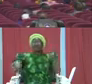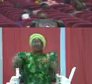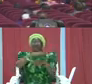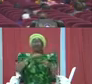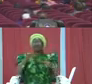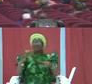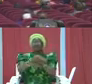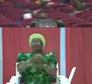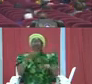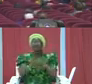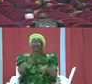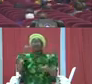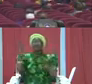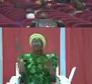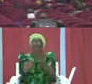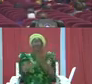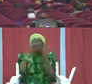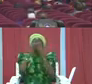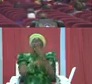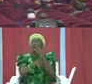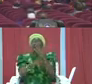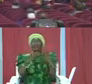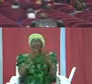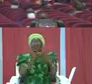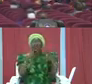So before we come to the table tonight,